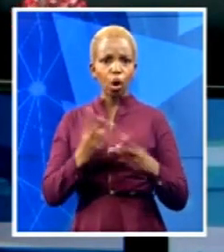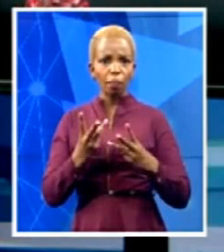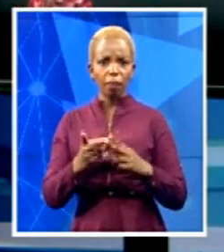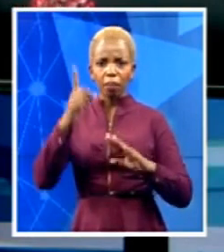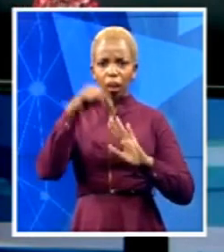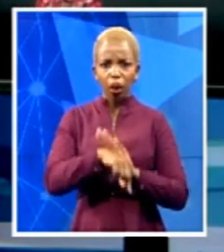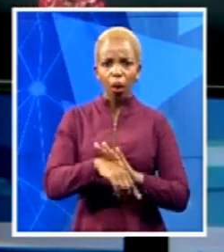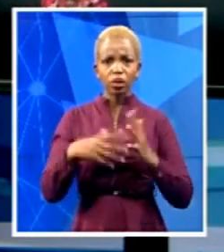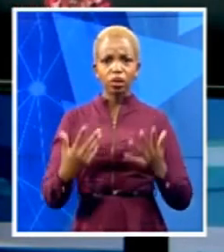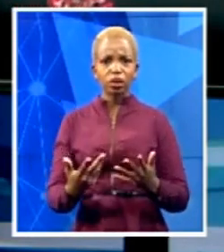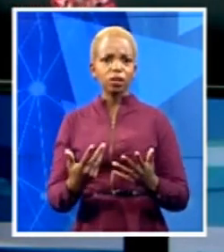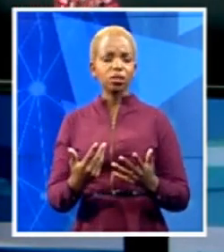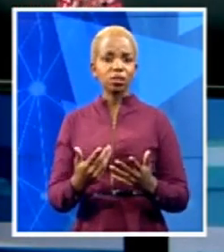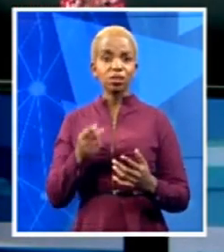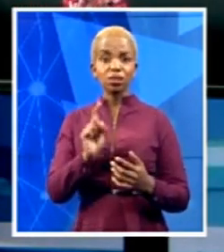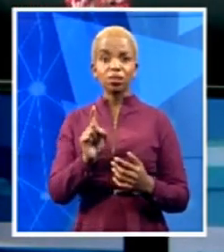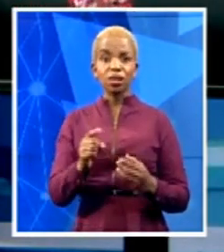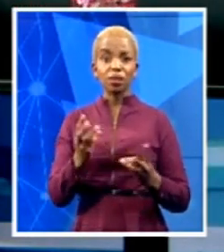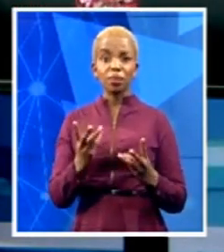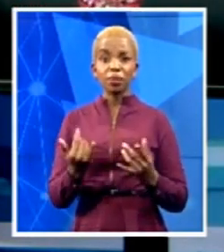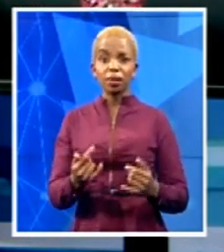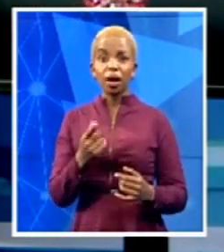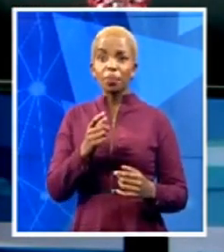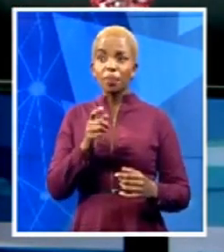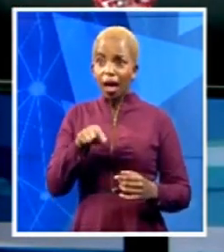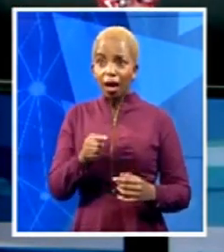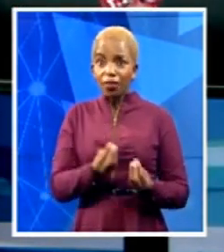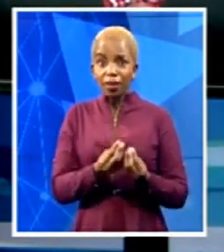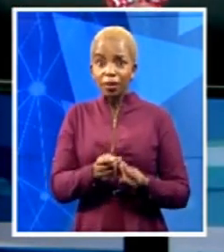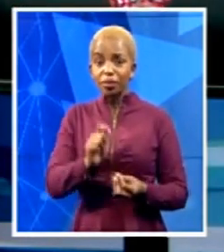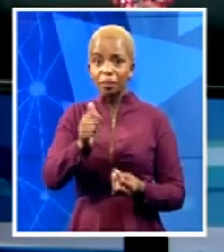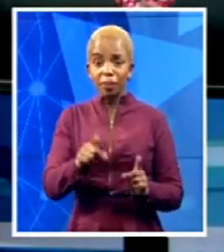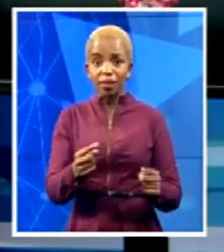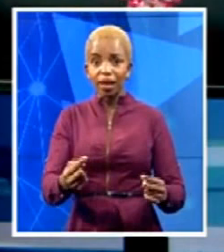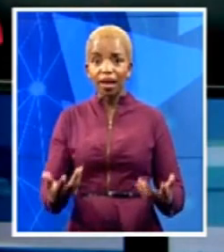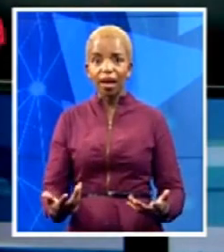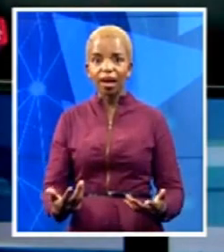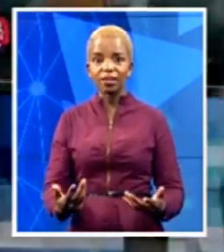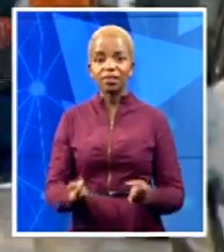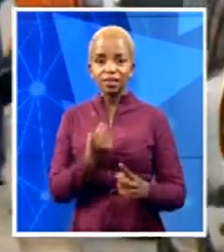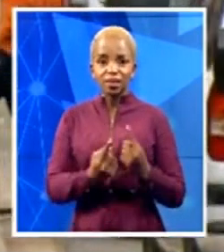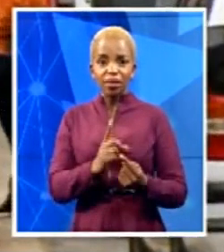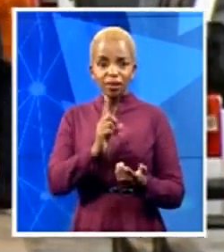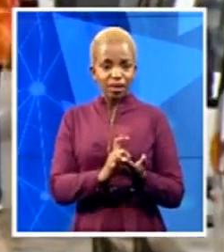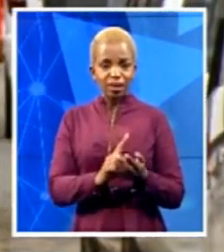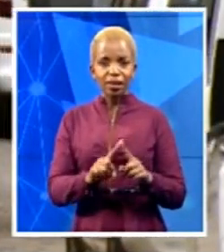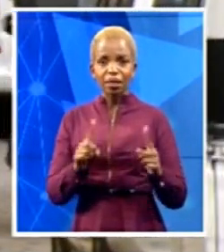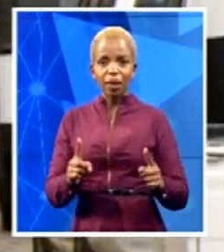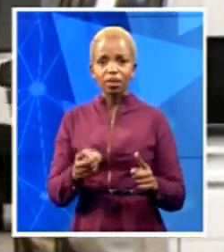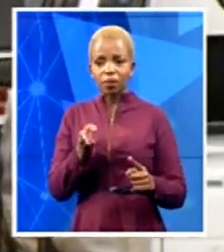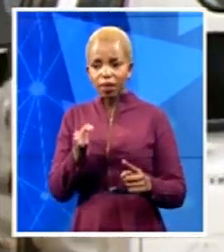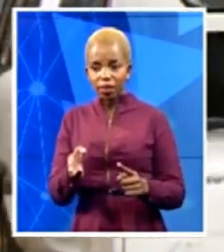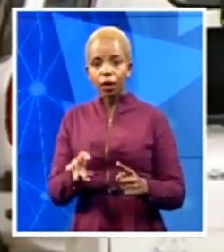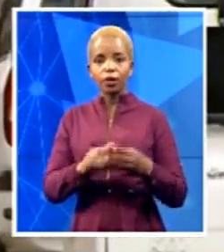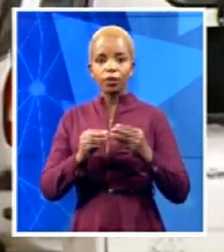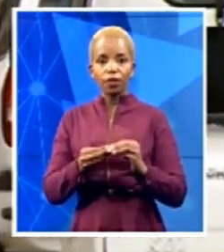staff full salaries, as you know. Some are trying, but remember the expenses are there. Your fixed costs when you're running a business are going to be there. Whether you're making money